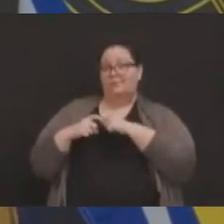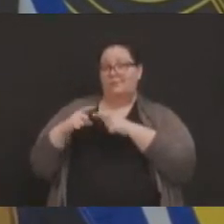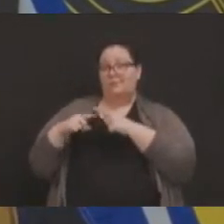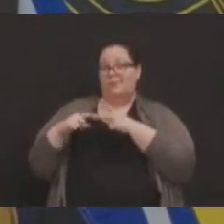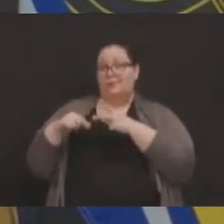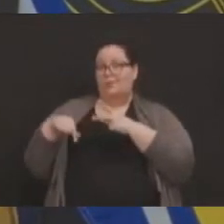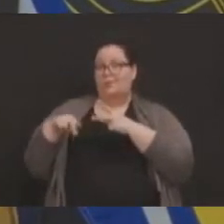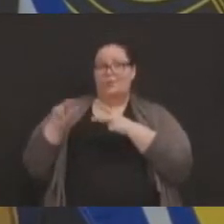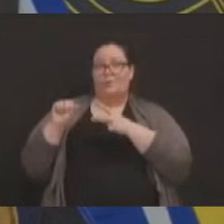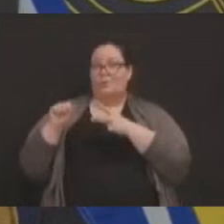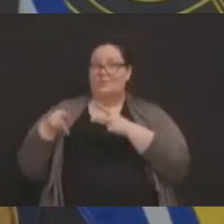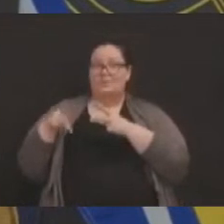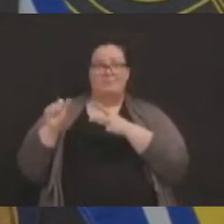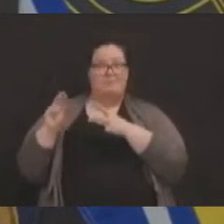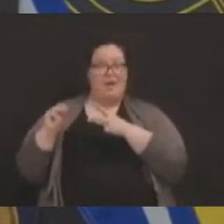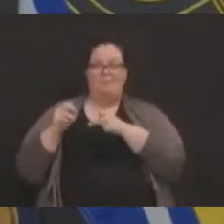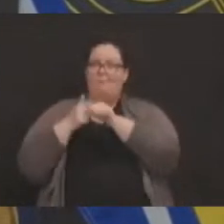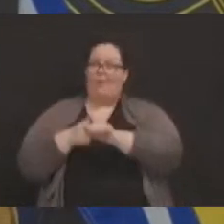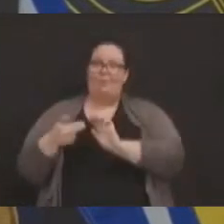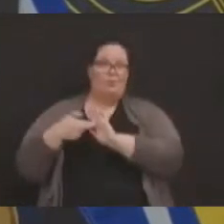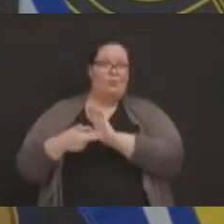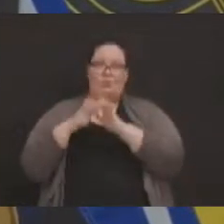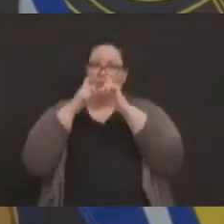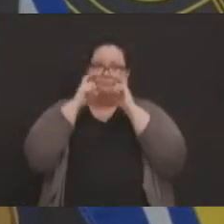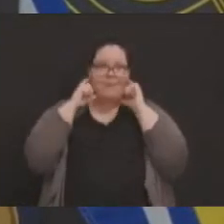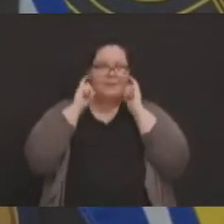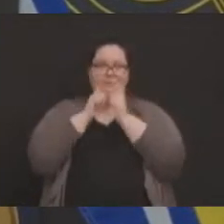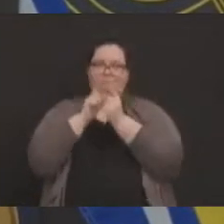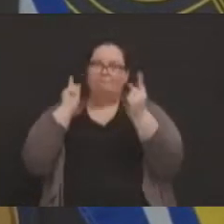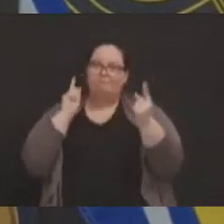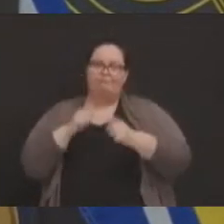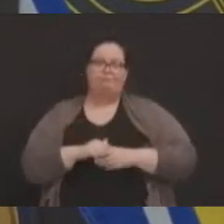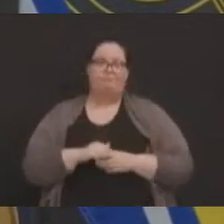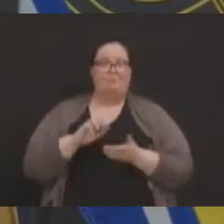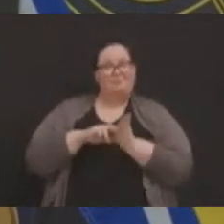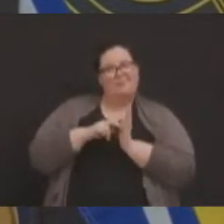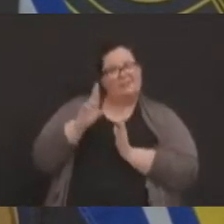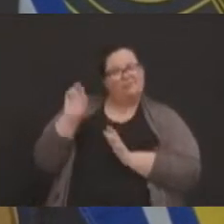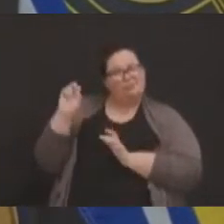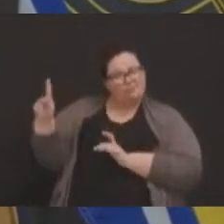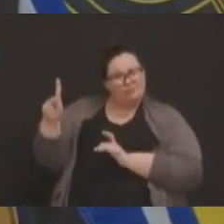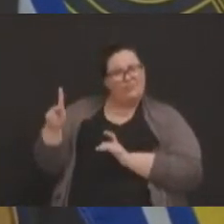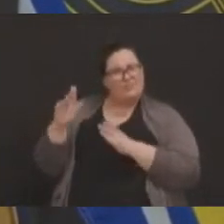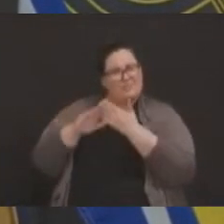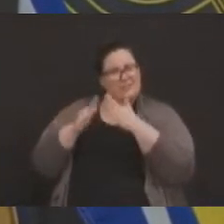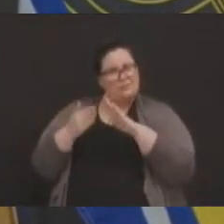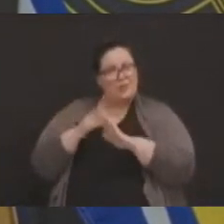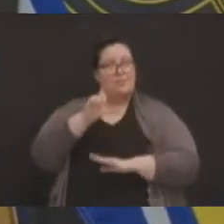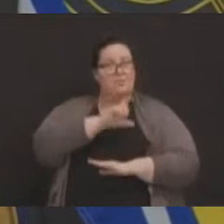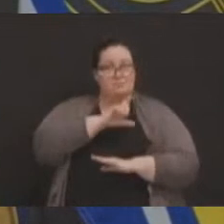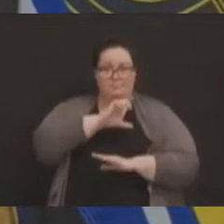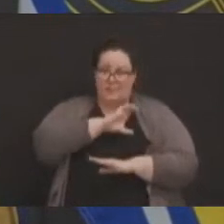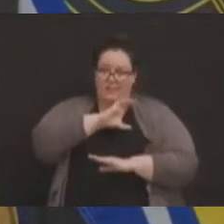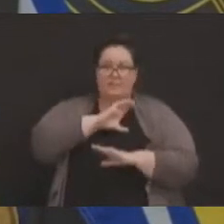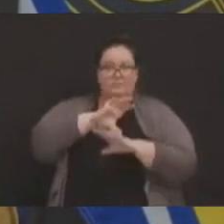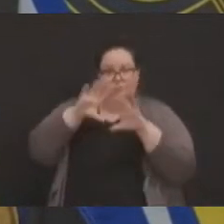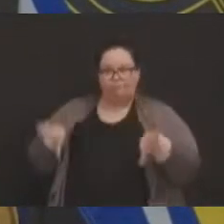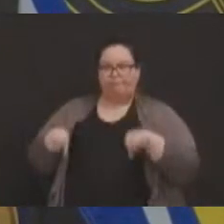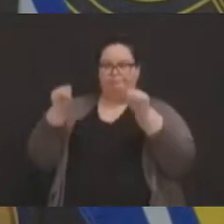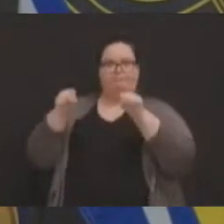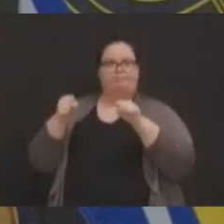action. We understand that people are frustrated, but putting others at risk is not acceptable.